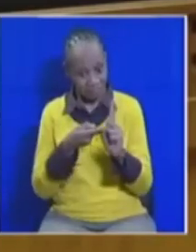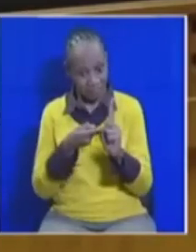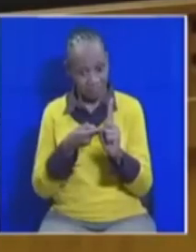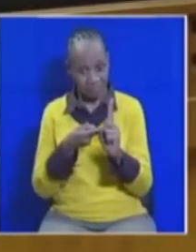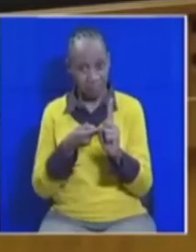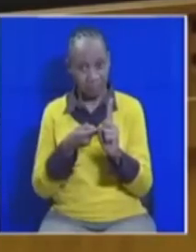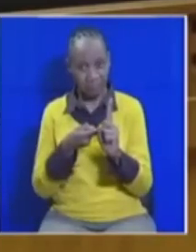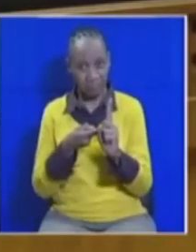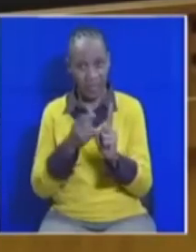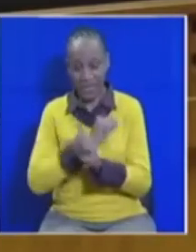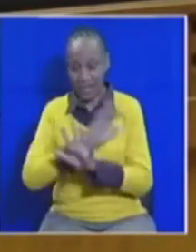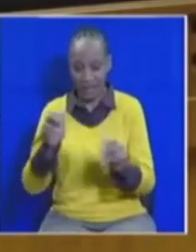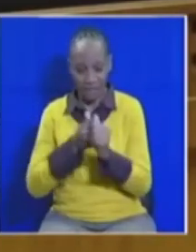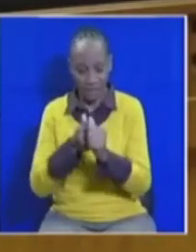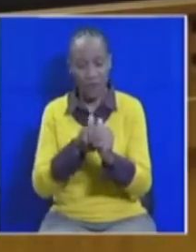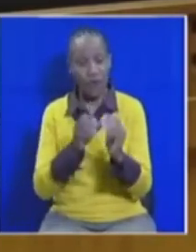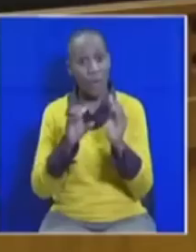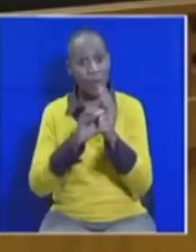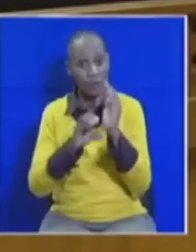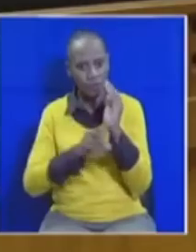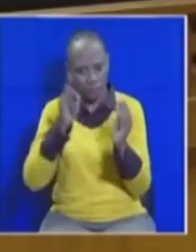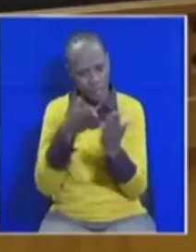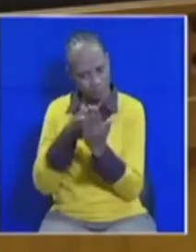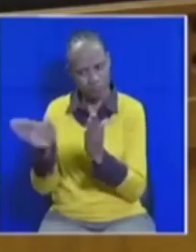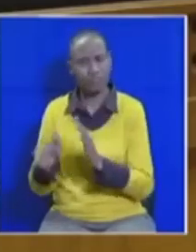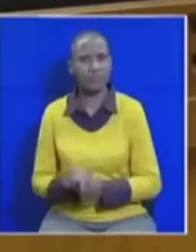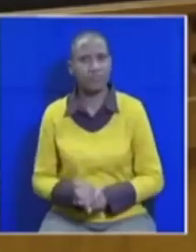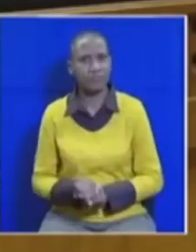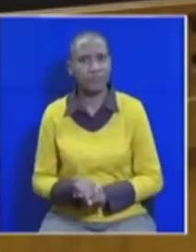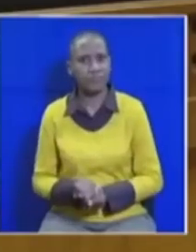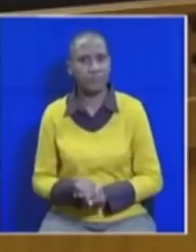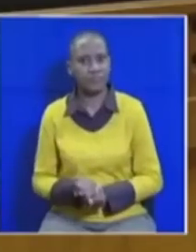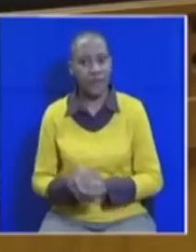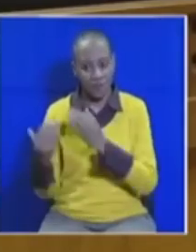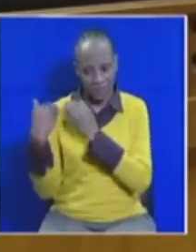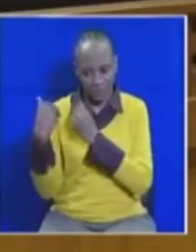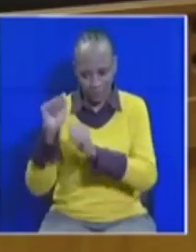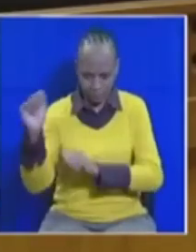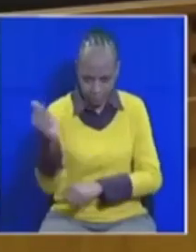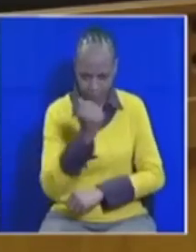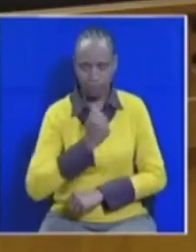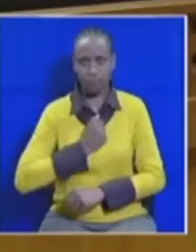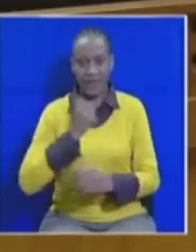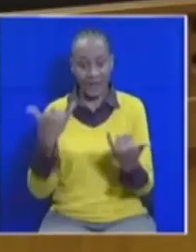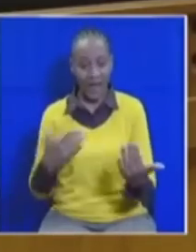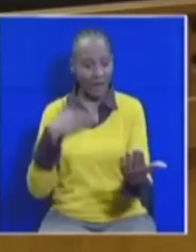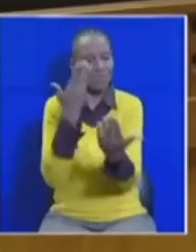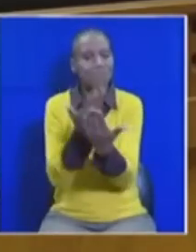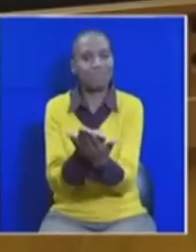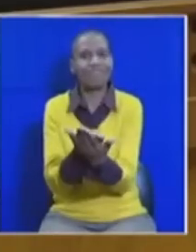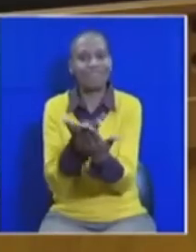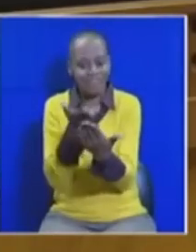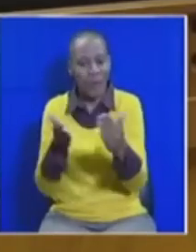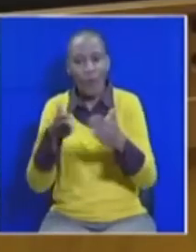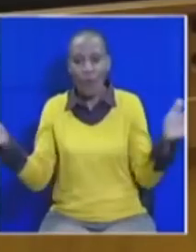be removed by this Parliament. It was therefore our duty to table this motion and have it